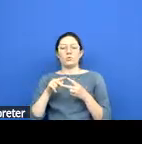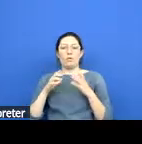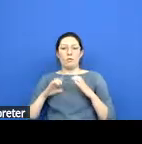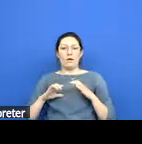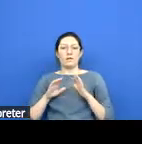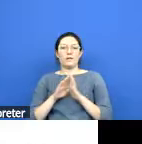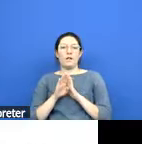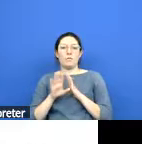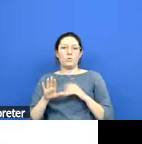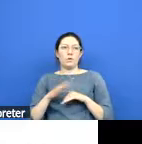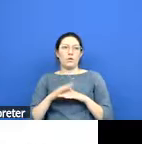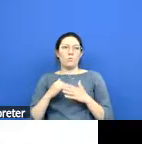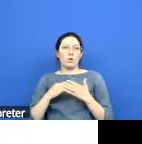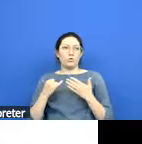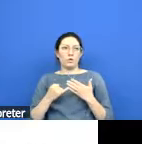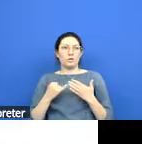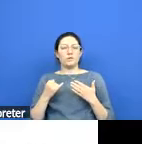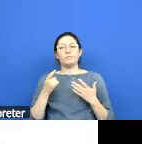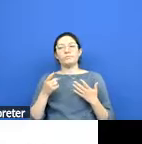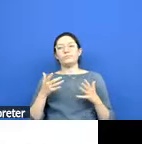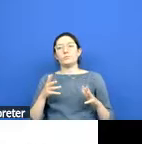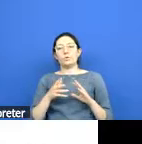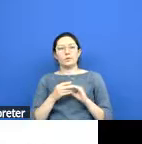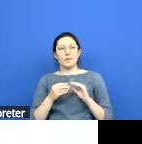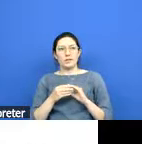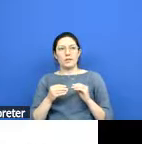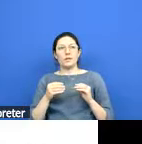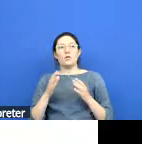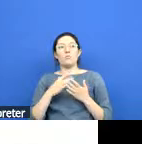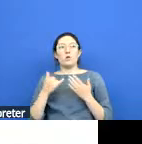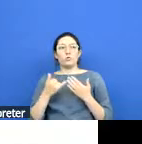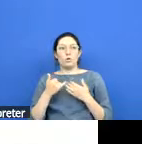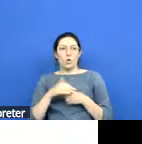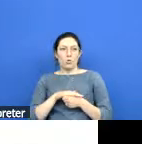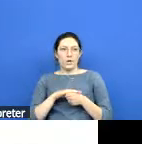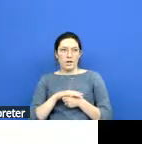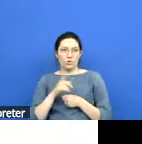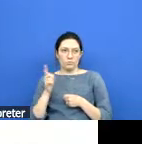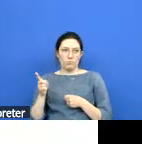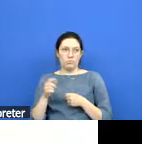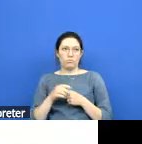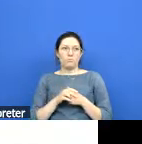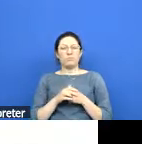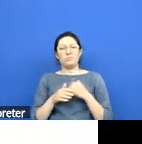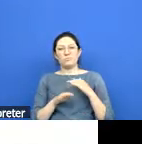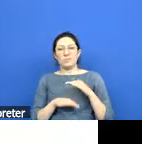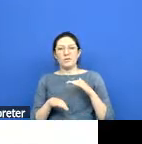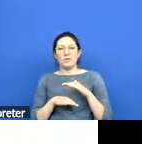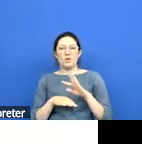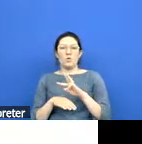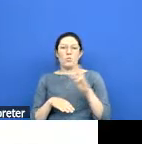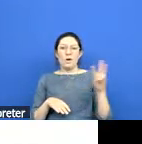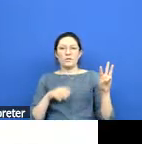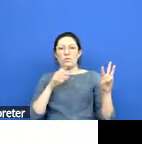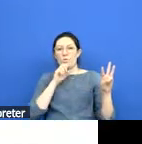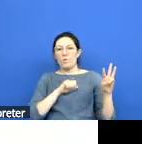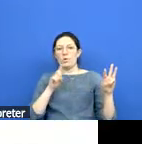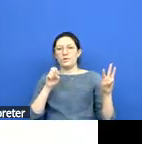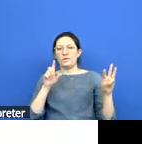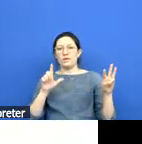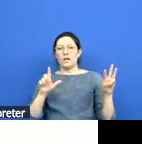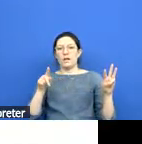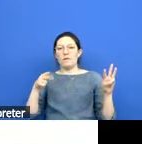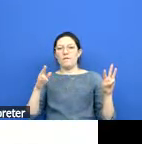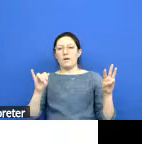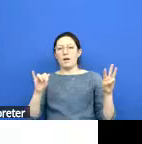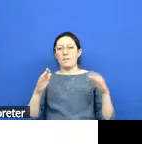project. As you stated, where the project's located, it's basically west of the old Delphi building there,